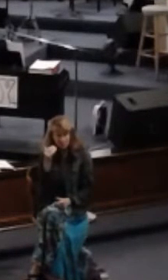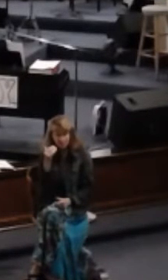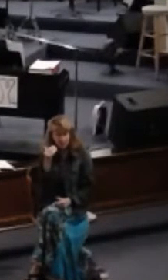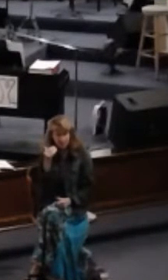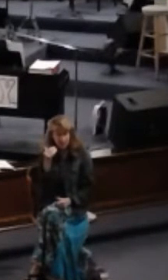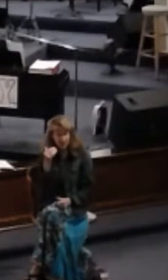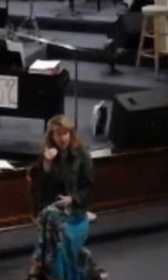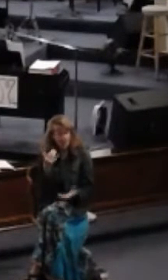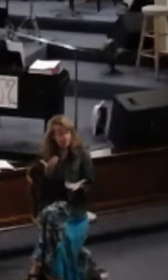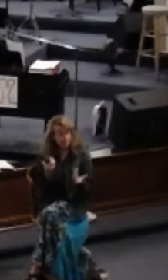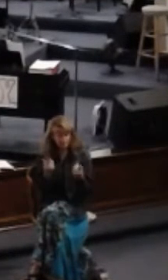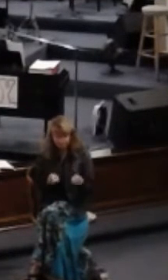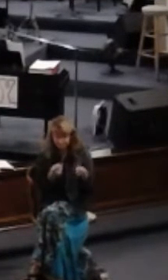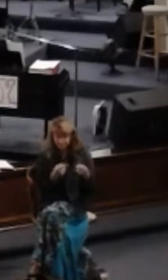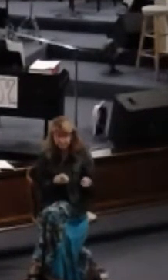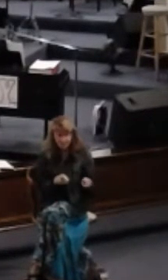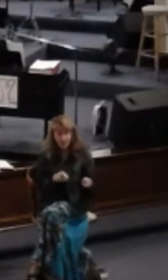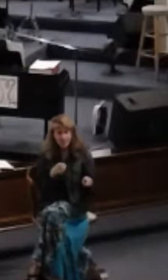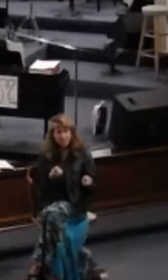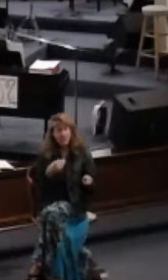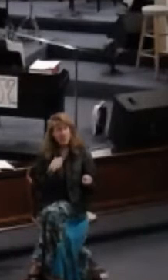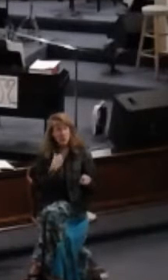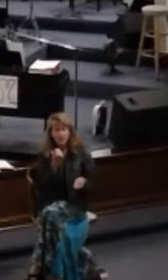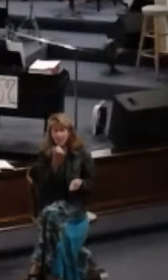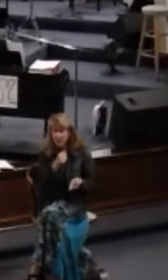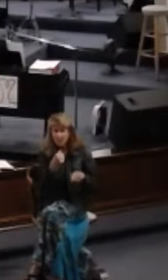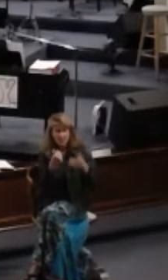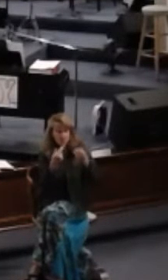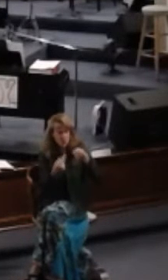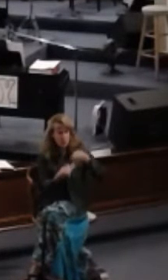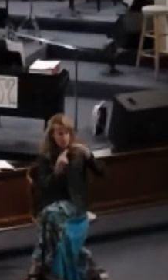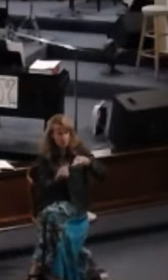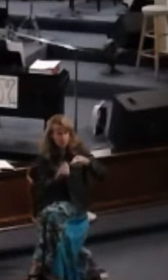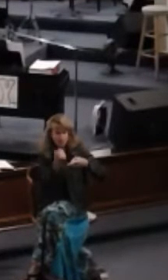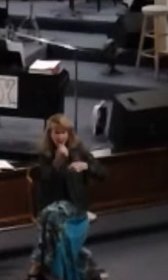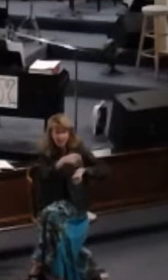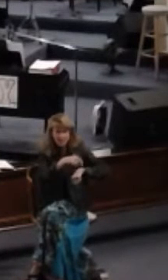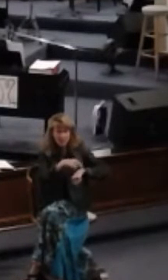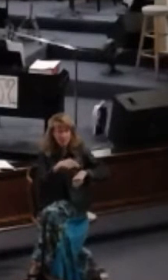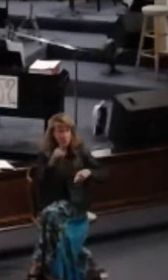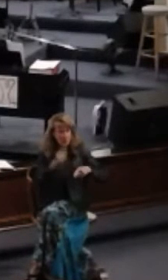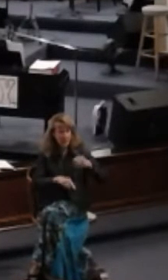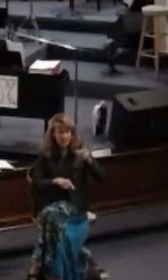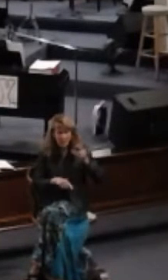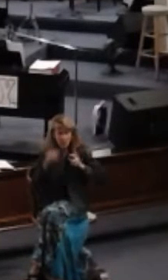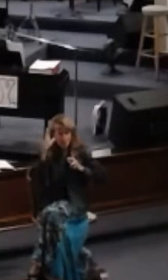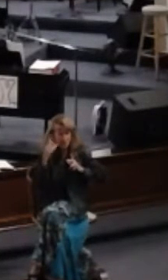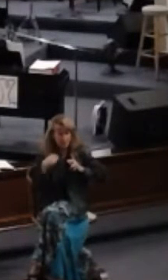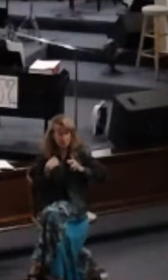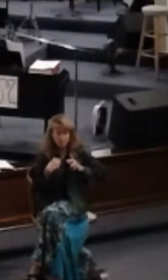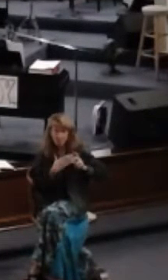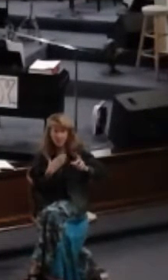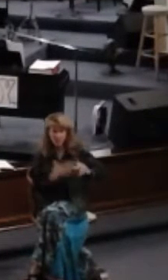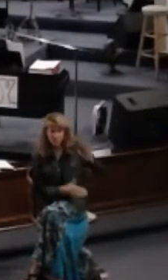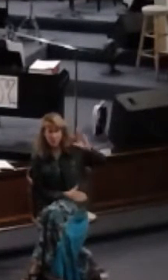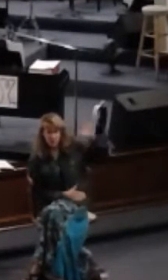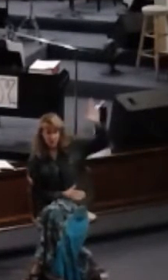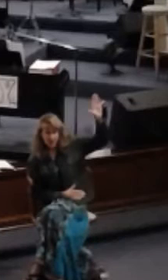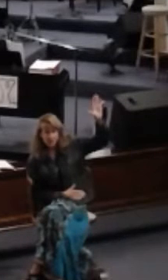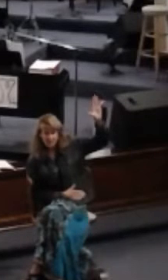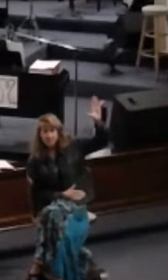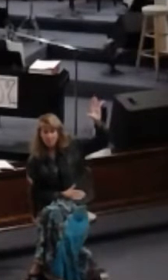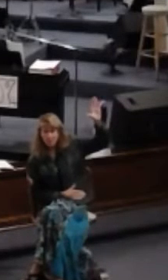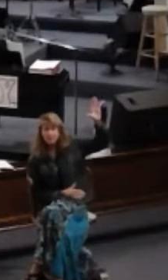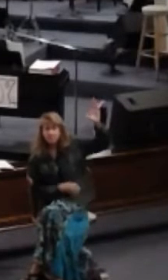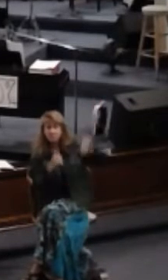what. So if you have a struggle at any time hearing me, please raise your hand and Jason will see you and